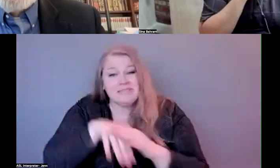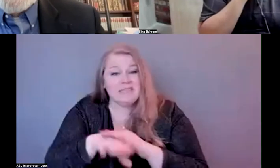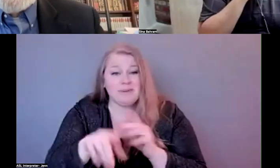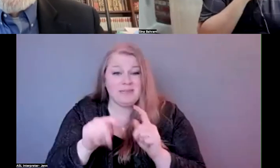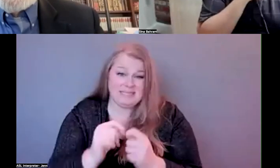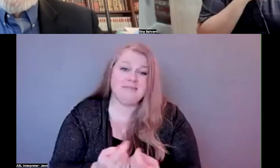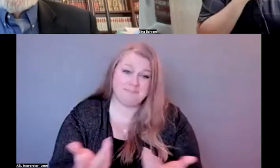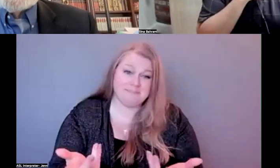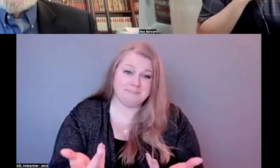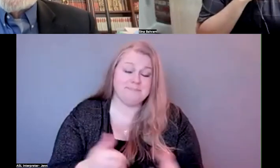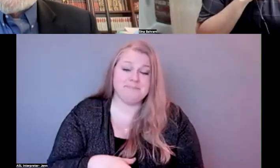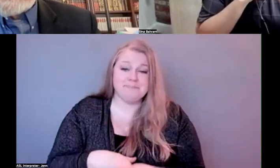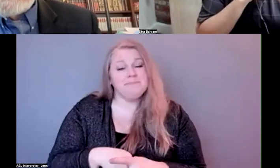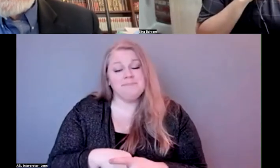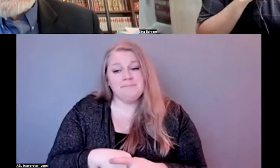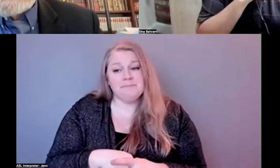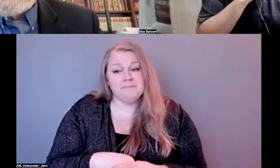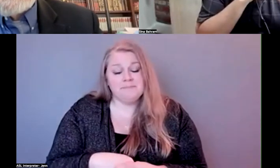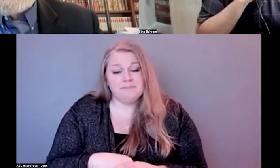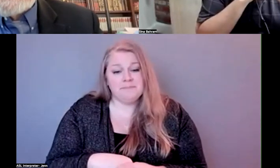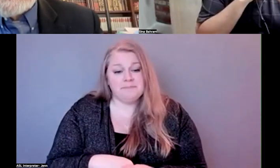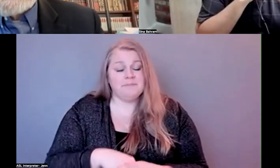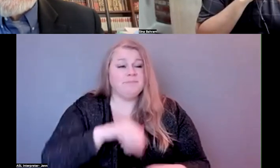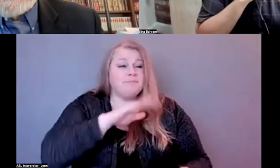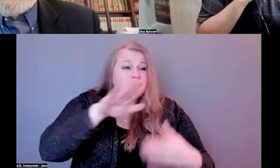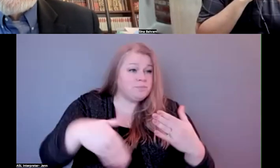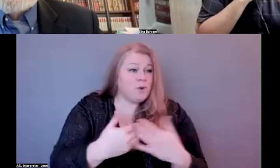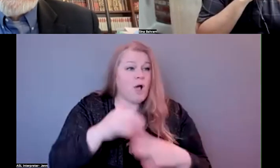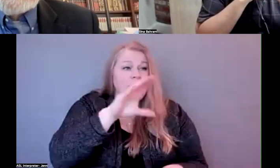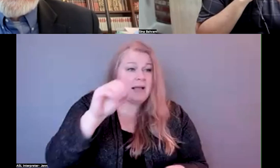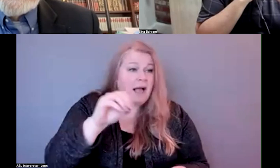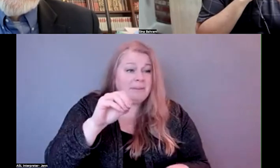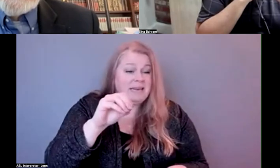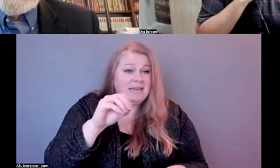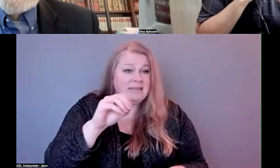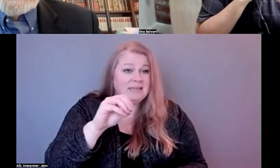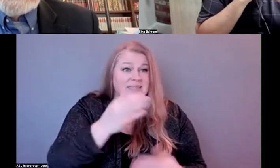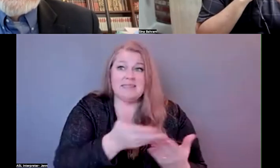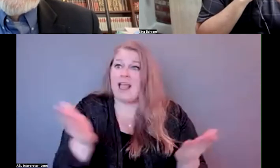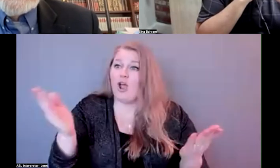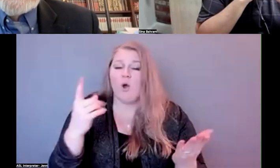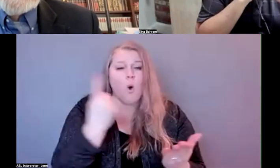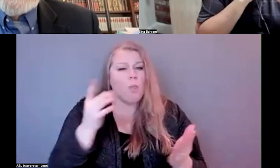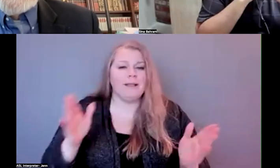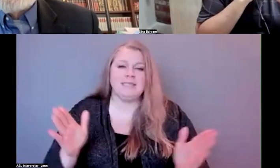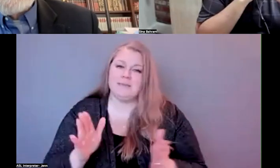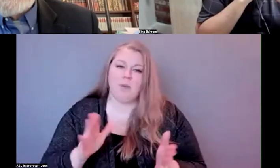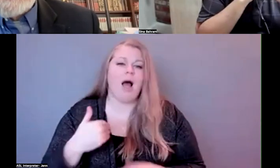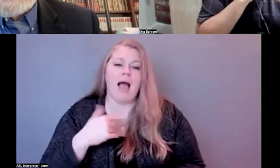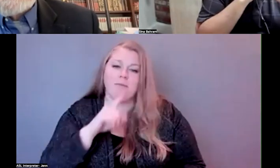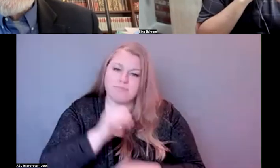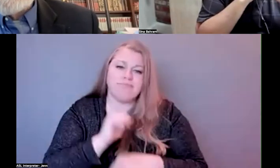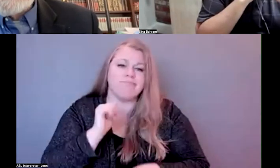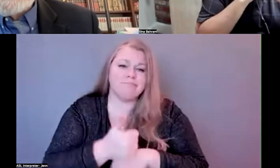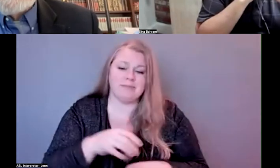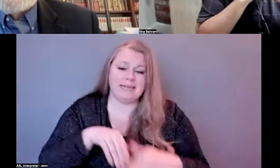okay? Of all the companies that exist, only a very small number have any accessibility teams. Of all the